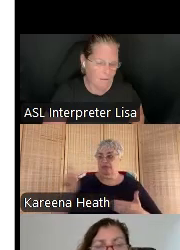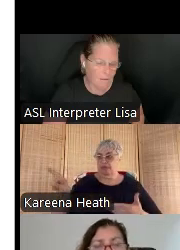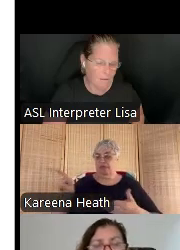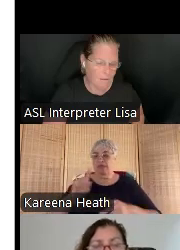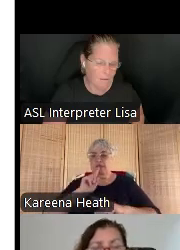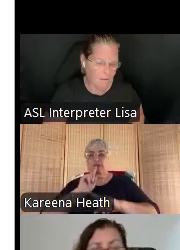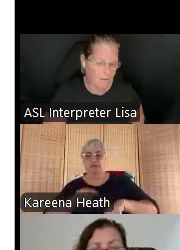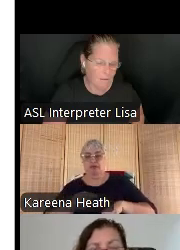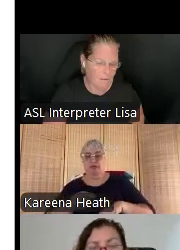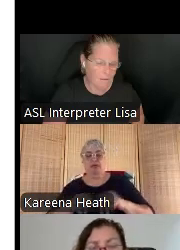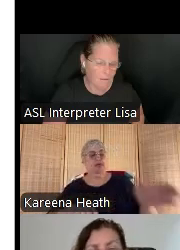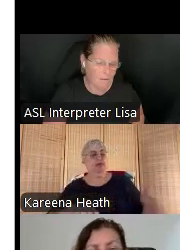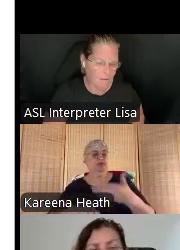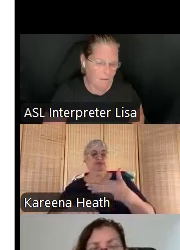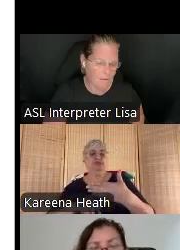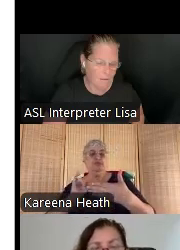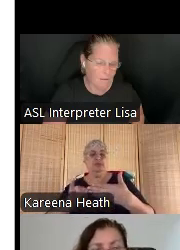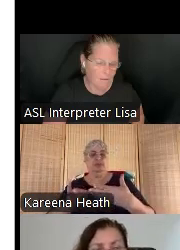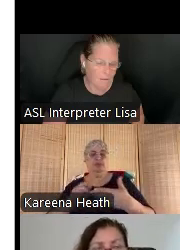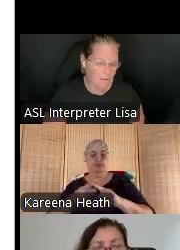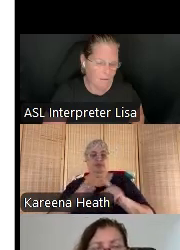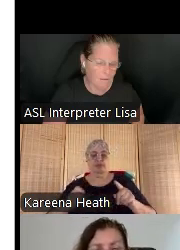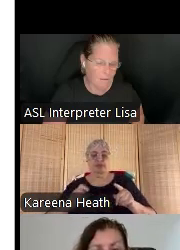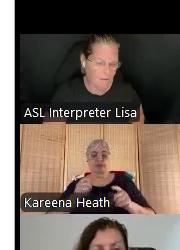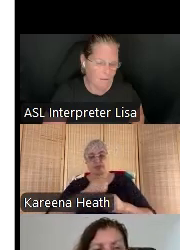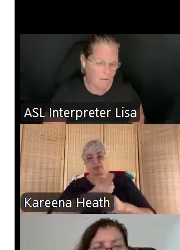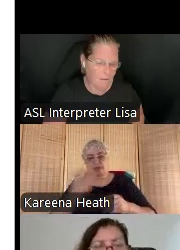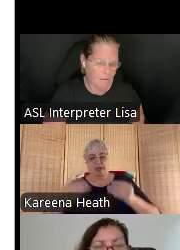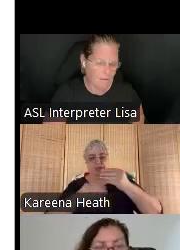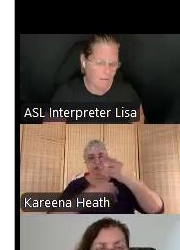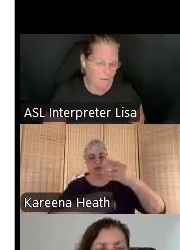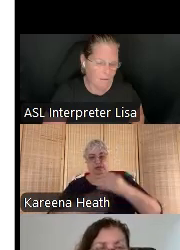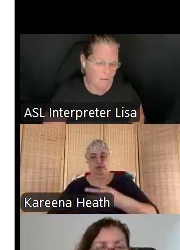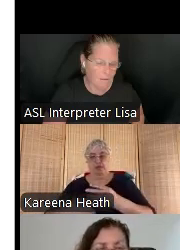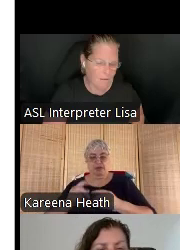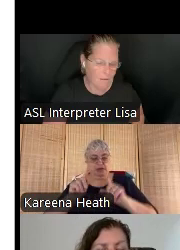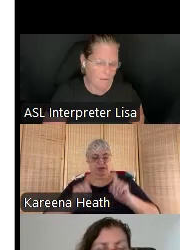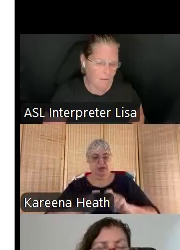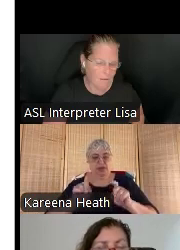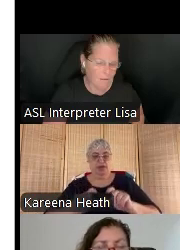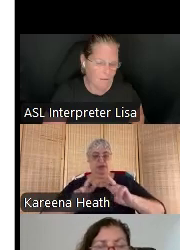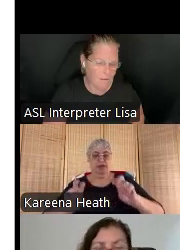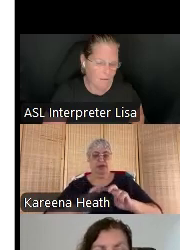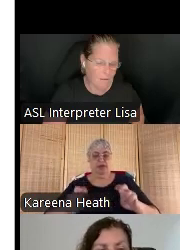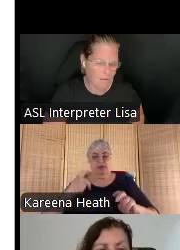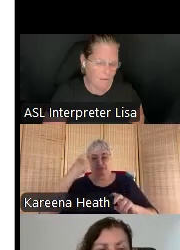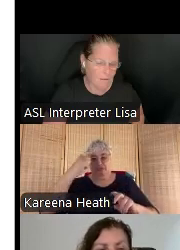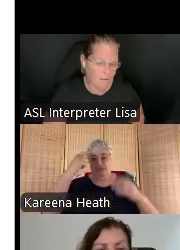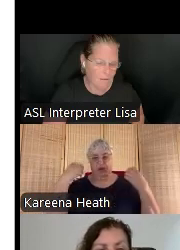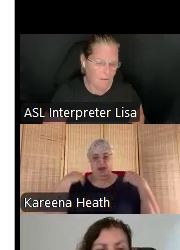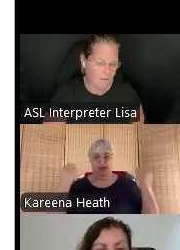evaluation, which includes the results of a battery of tests that assess brain health and